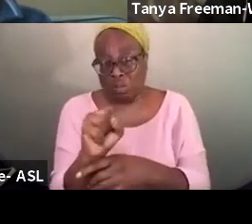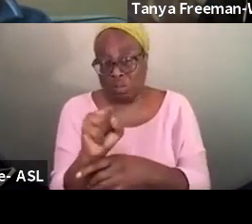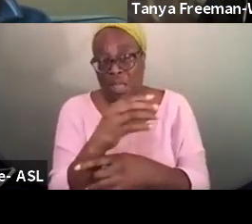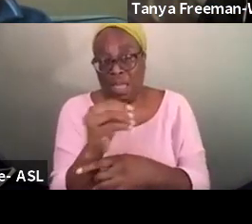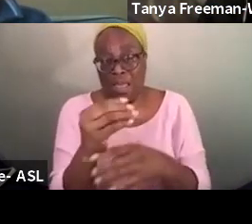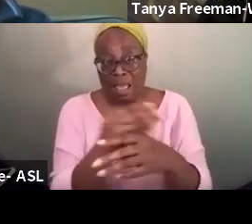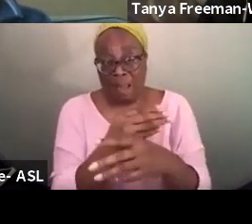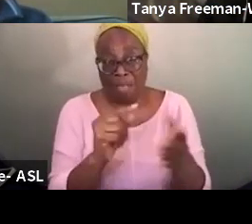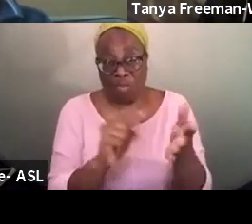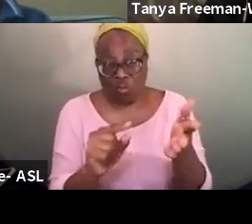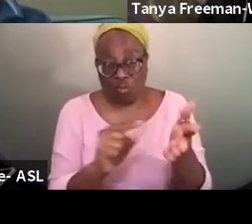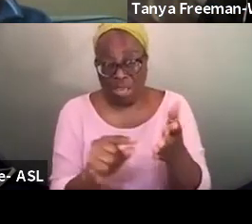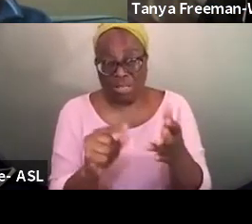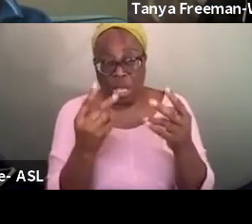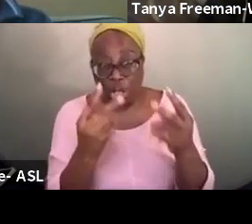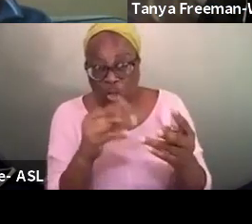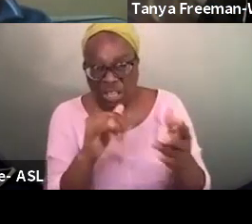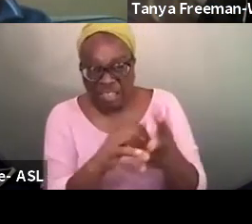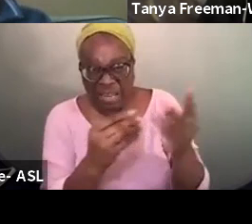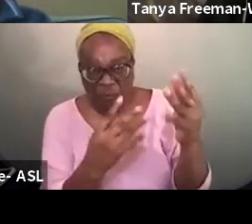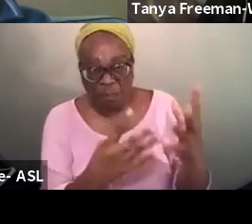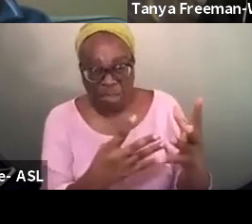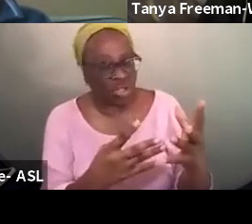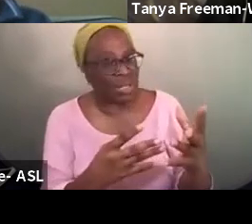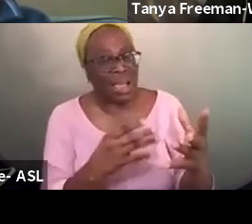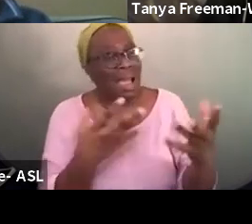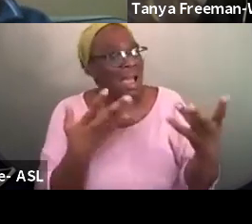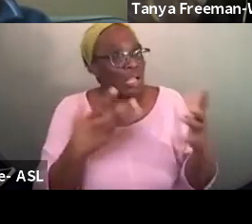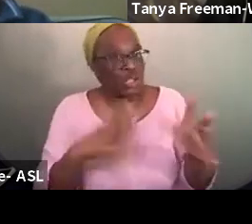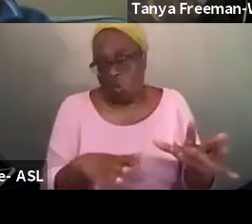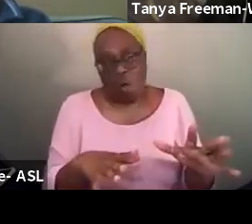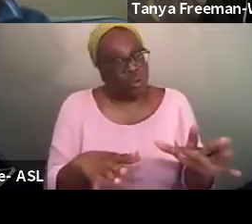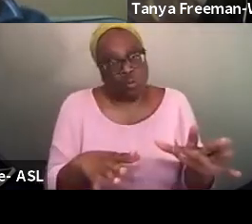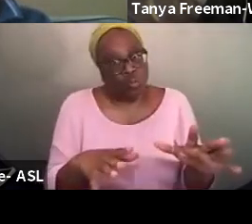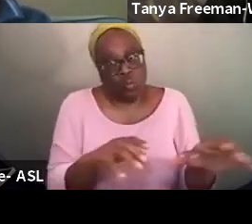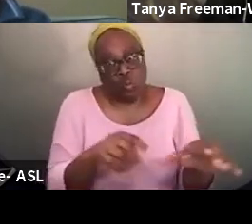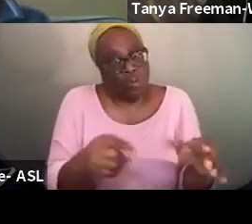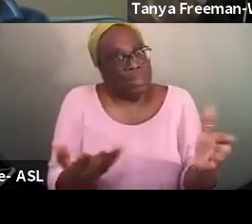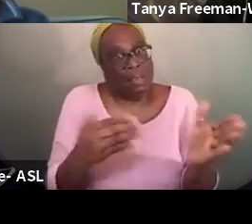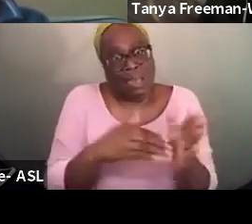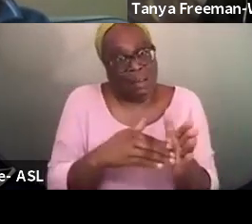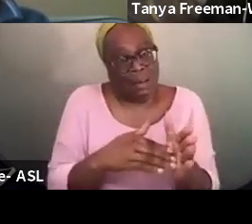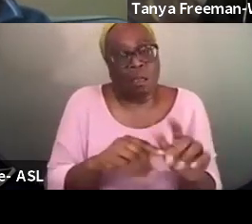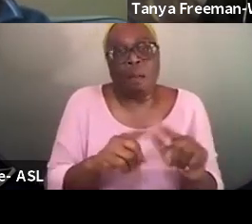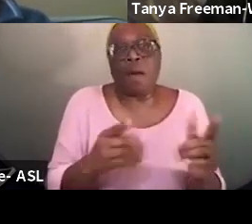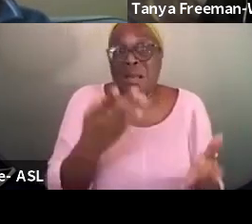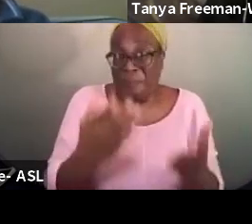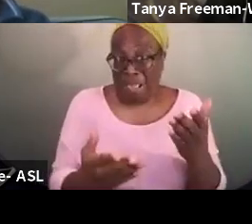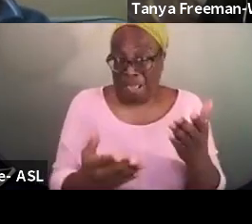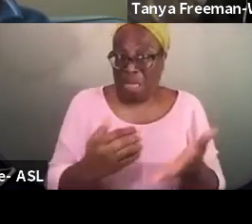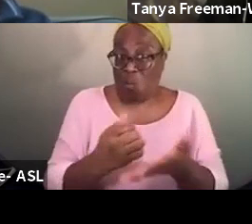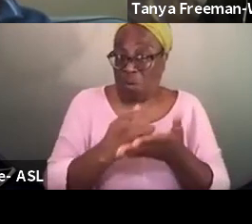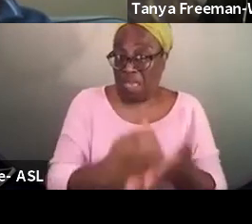at. I certainly don't want to suggest that we're back here ever again, but maybe it might be helpful